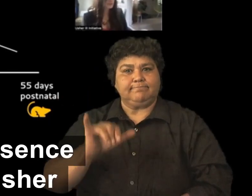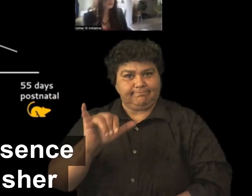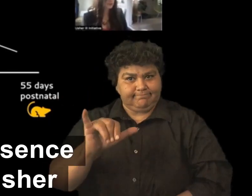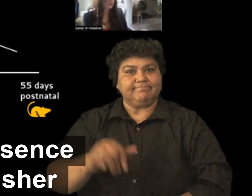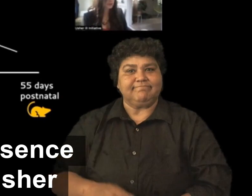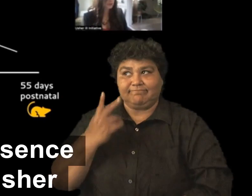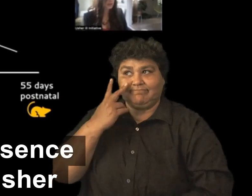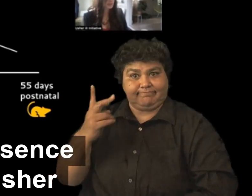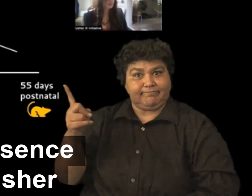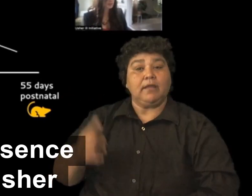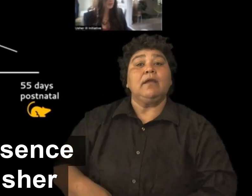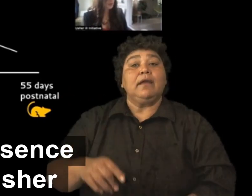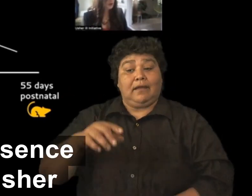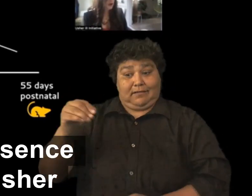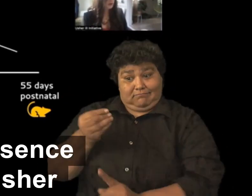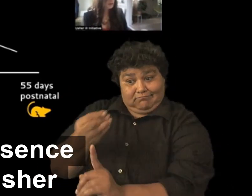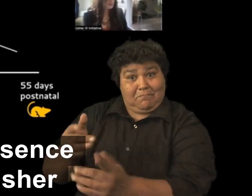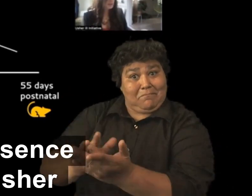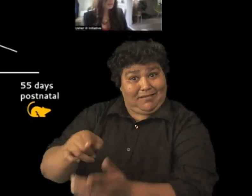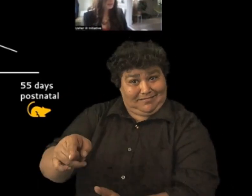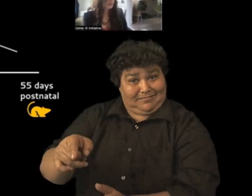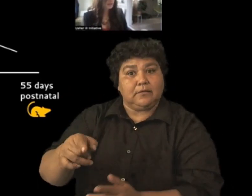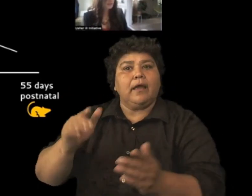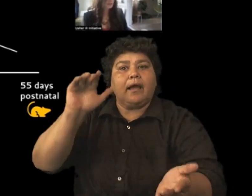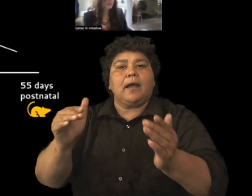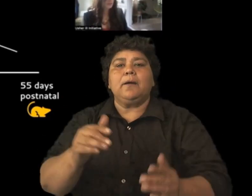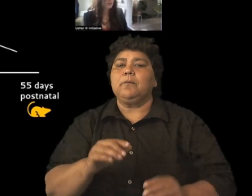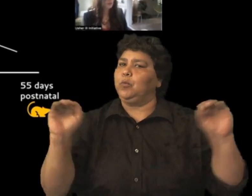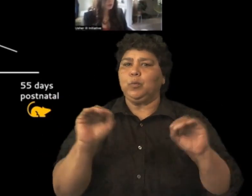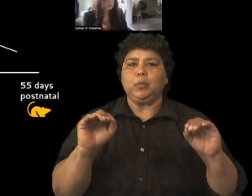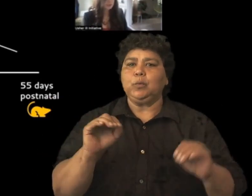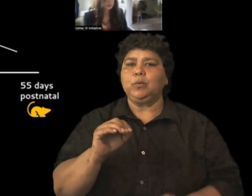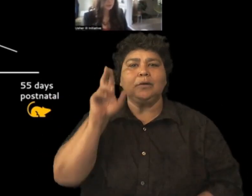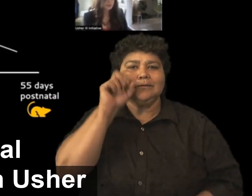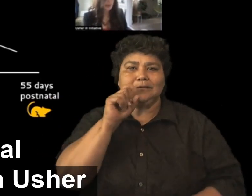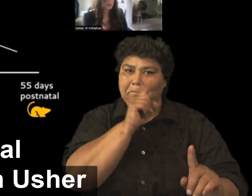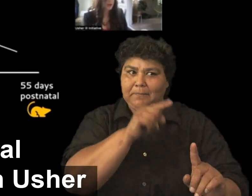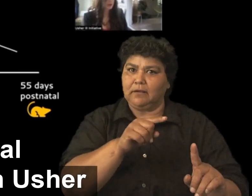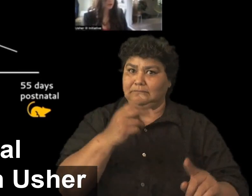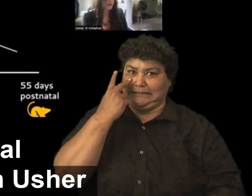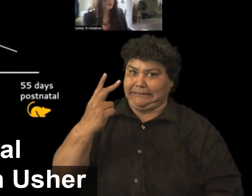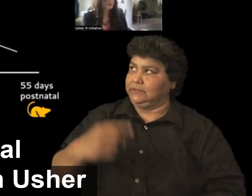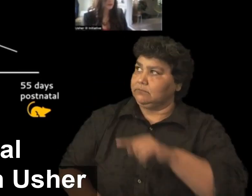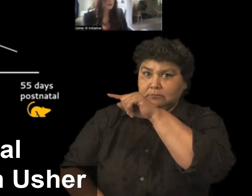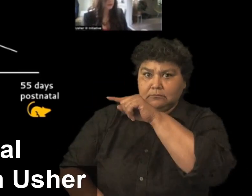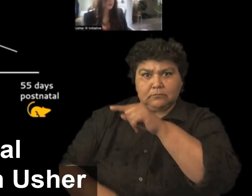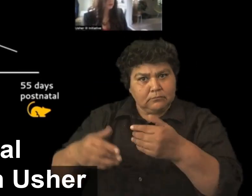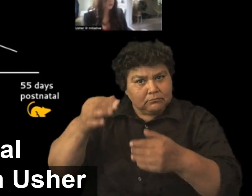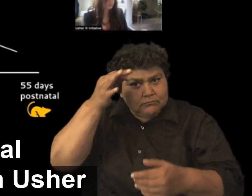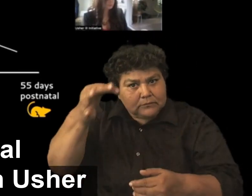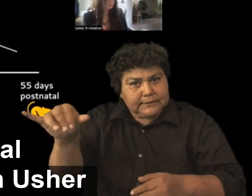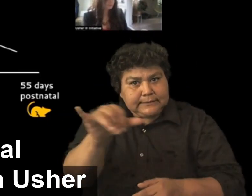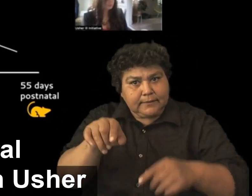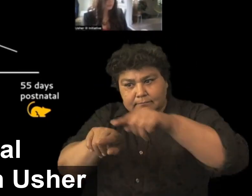top two parallel lines, auditory sensitivity remained remarkably close to that of a healthy mouse used as a